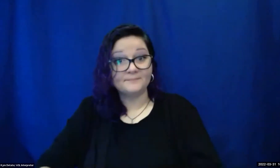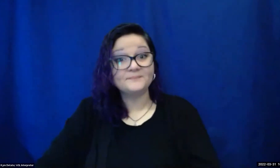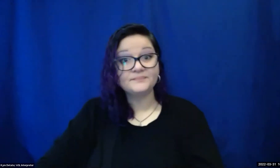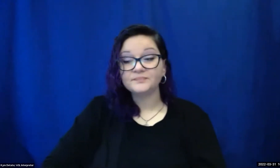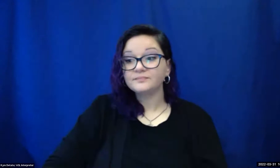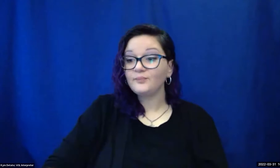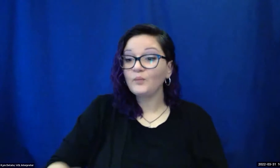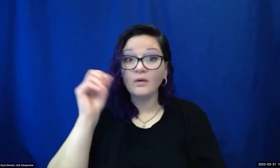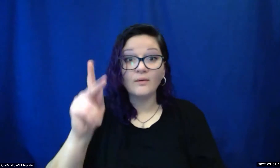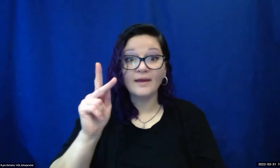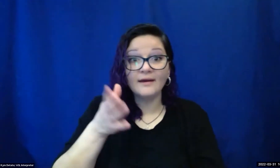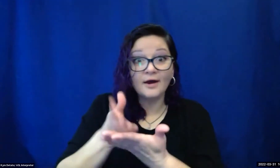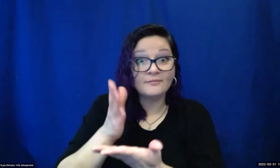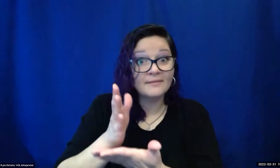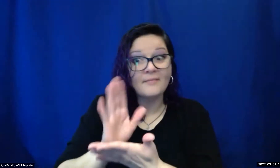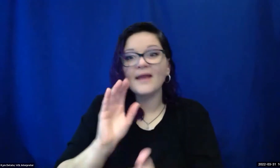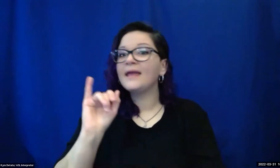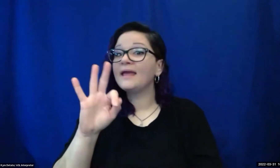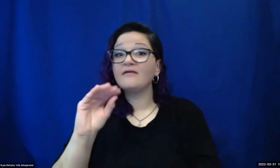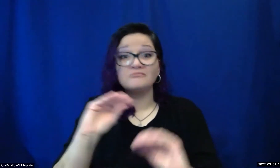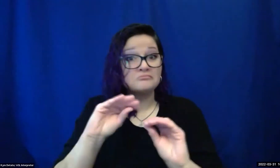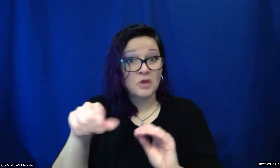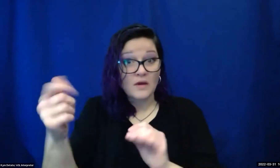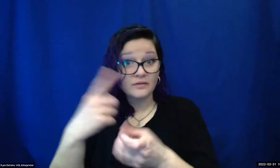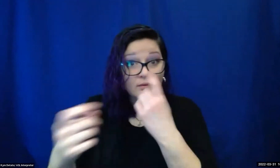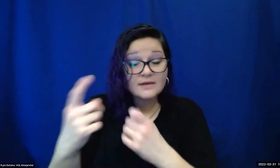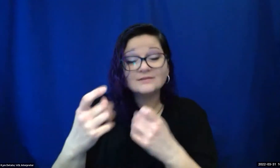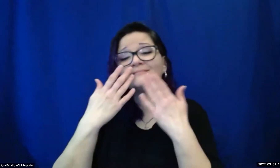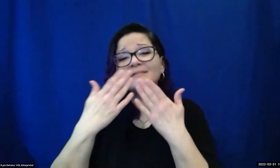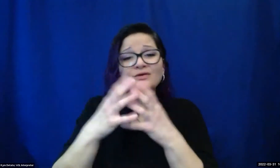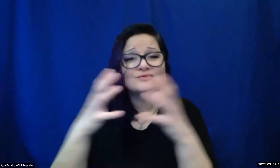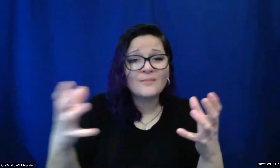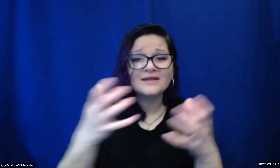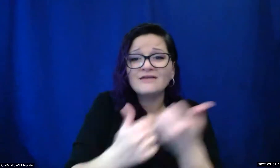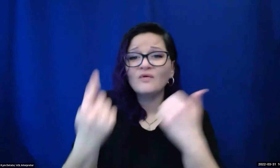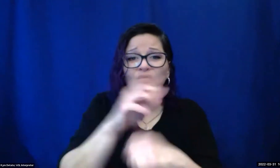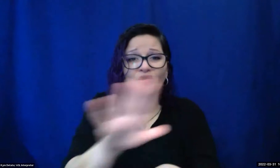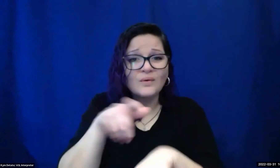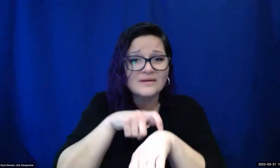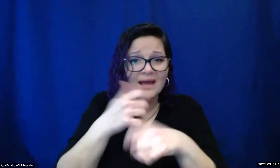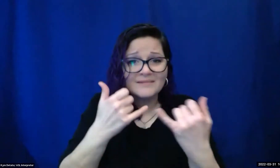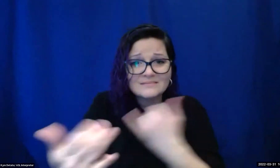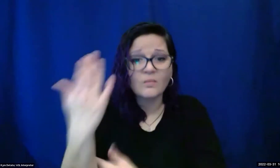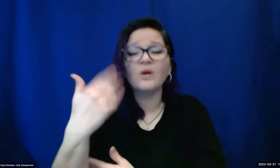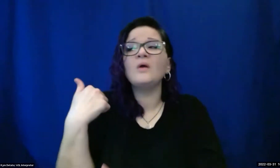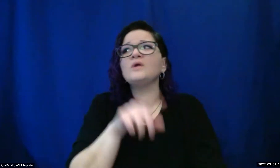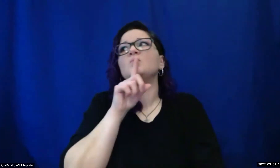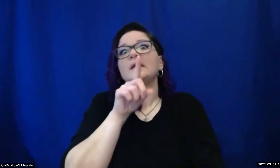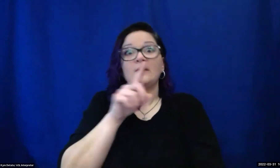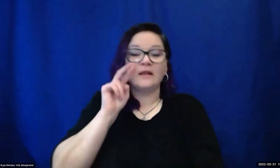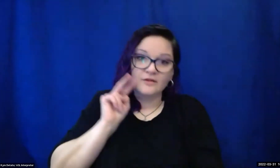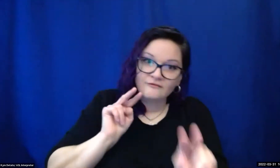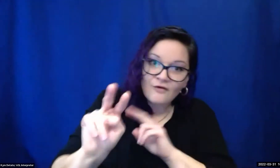All right, well, if there are no other questions, thank you so much everyone for your time this morning. We really look forward to seeing